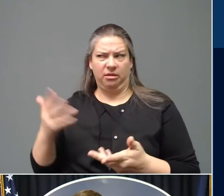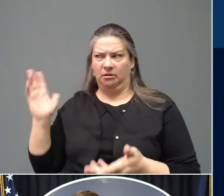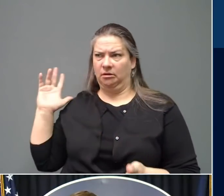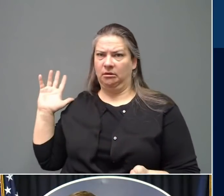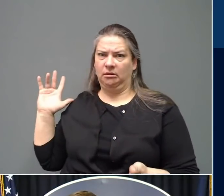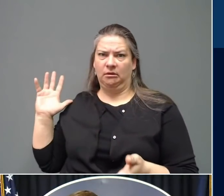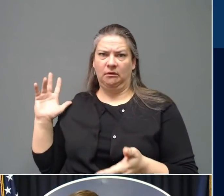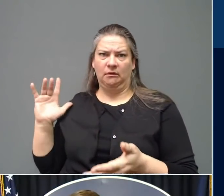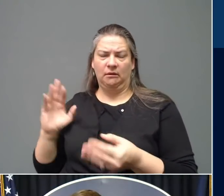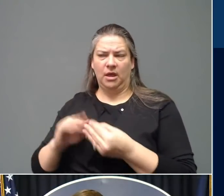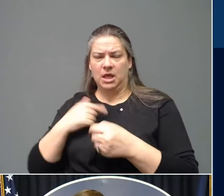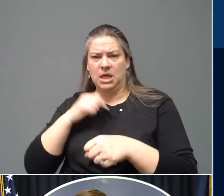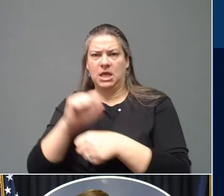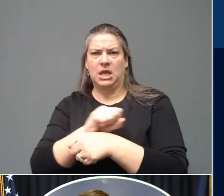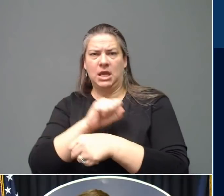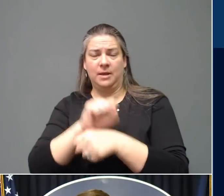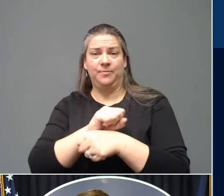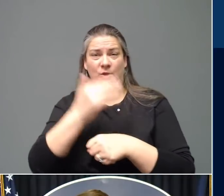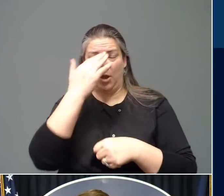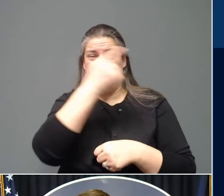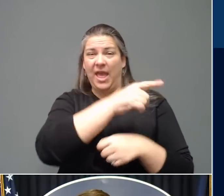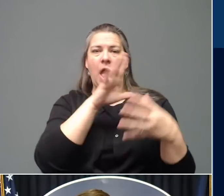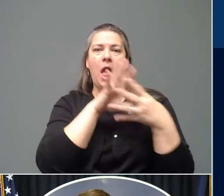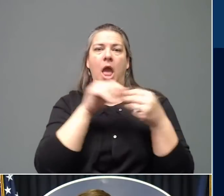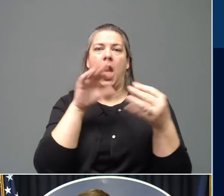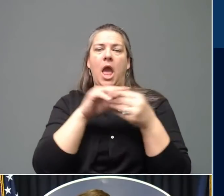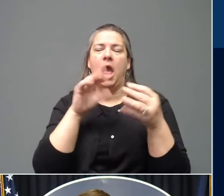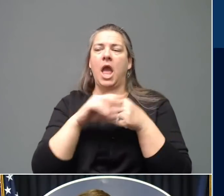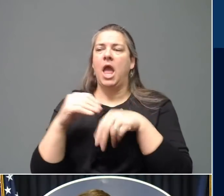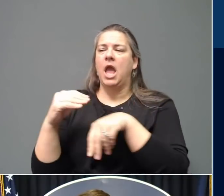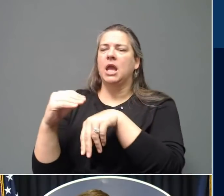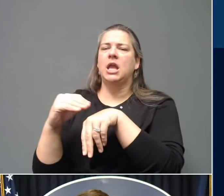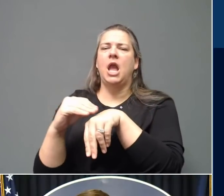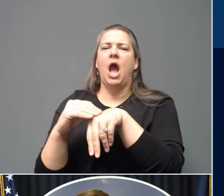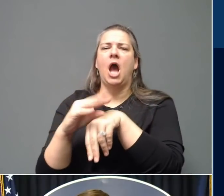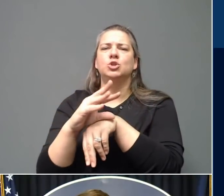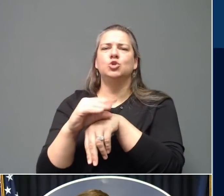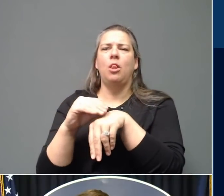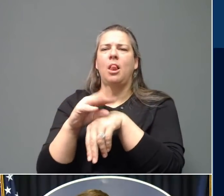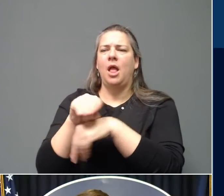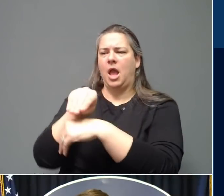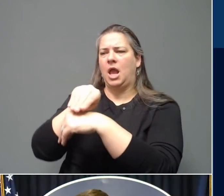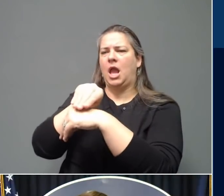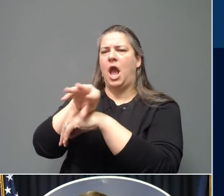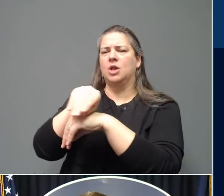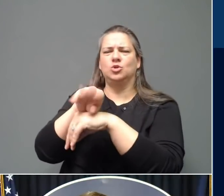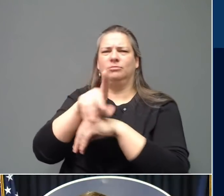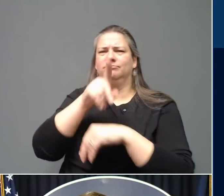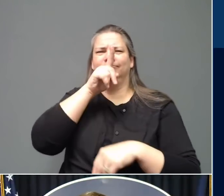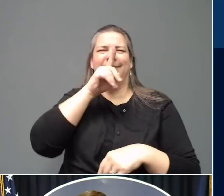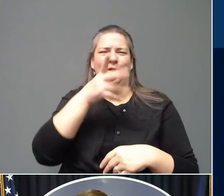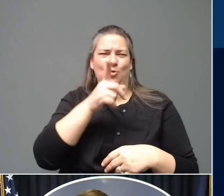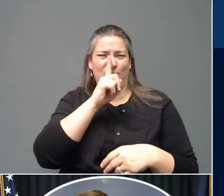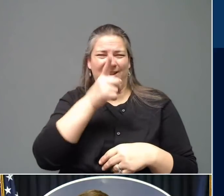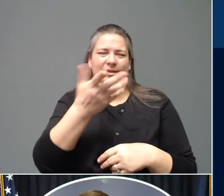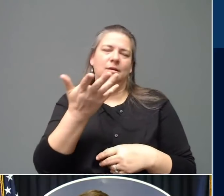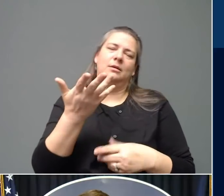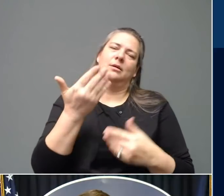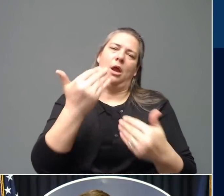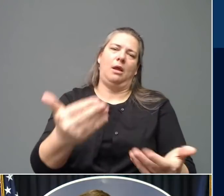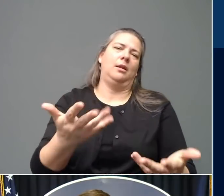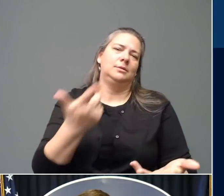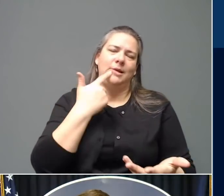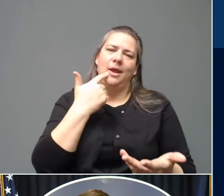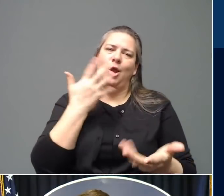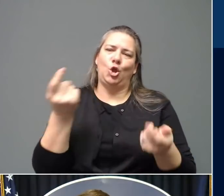word consultation is being used, what's really at issue is control. I mean, all the questions that have been asked have been answered